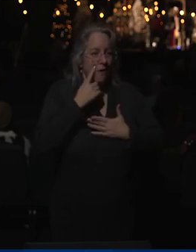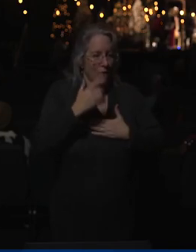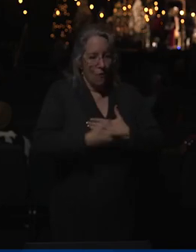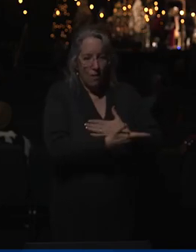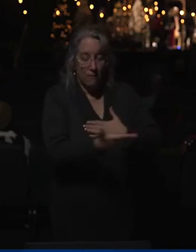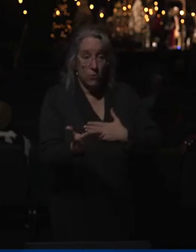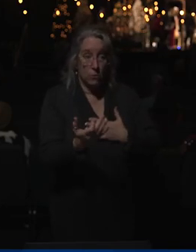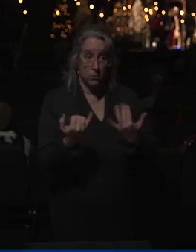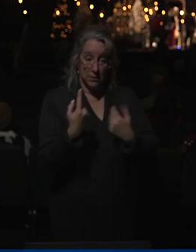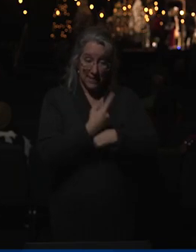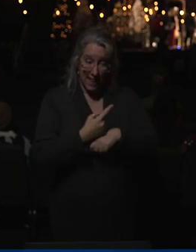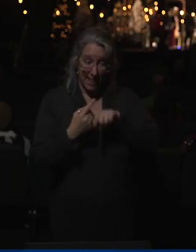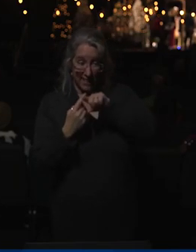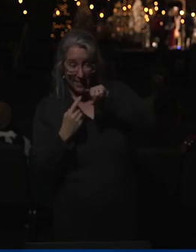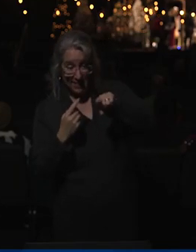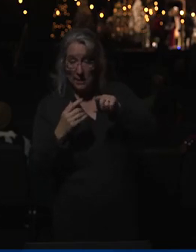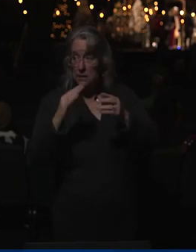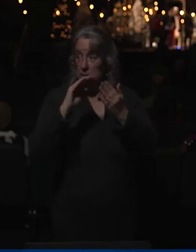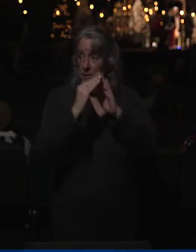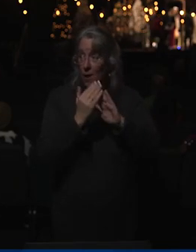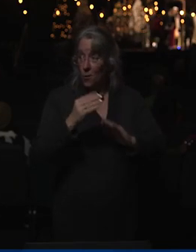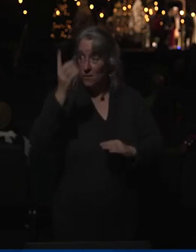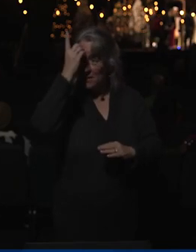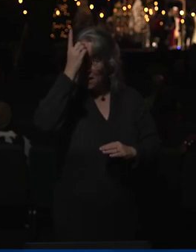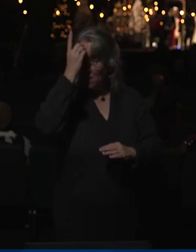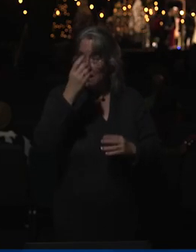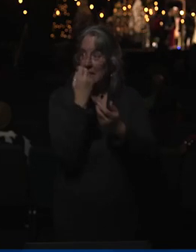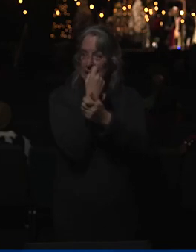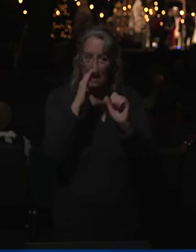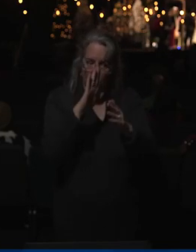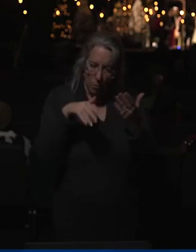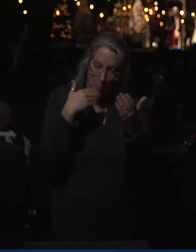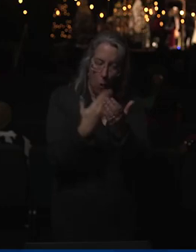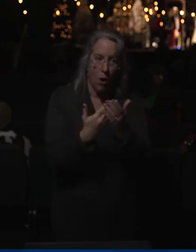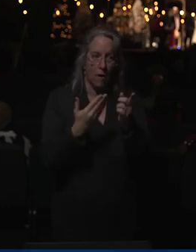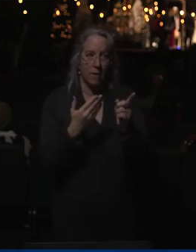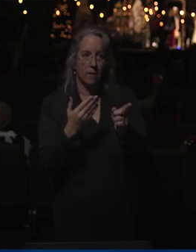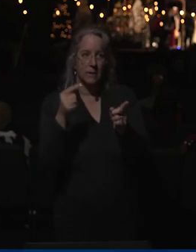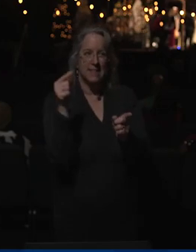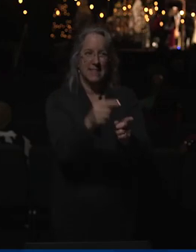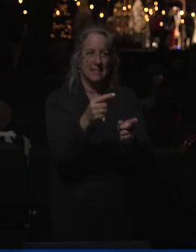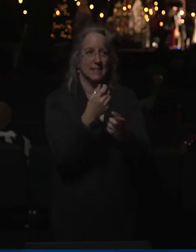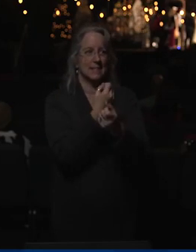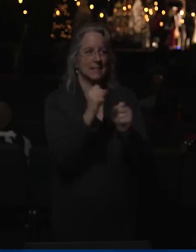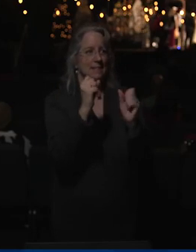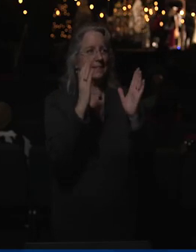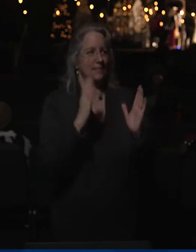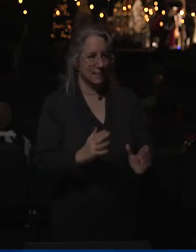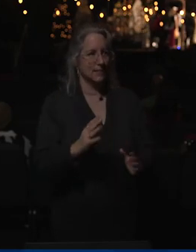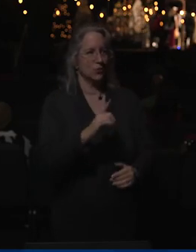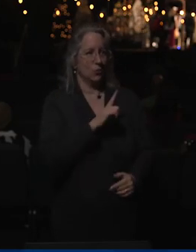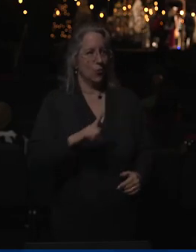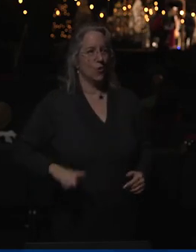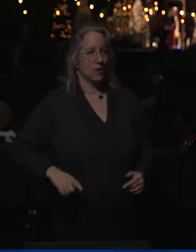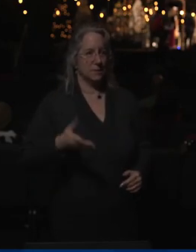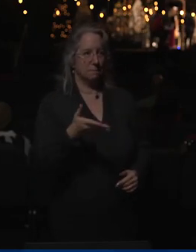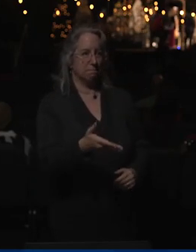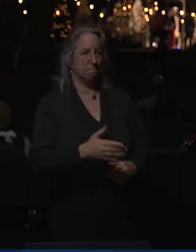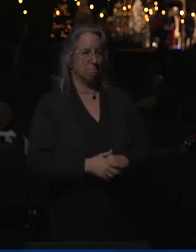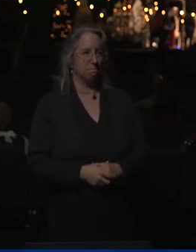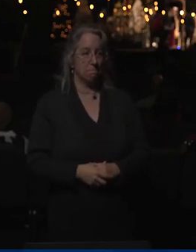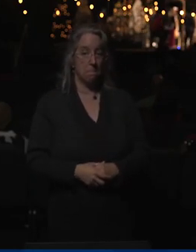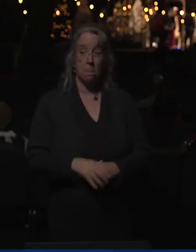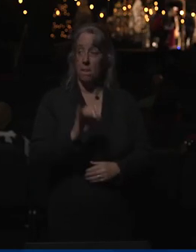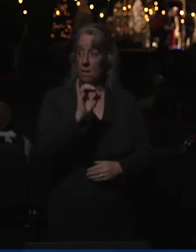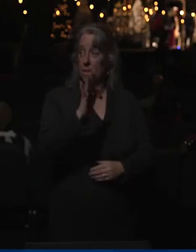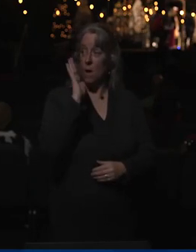the town of David, a Savior has been born to you. He is the Messiah, the Lord. This will be a